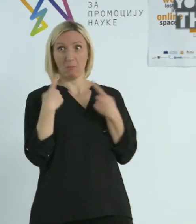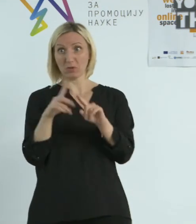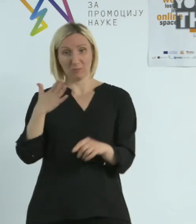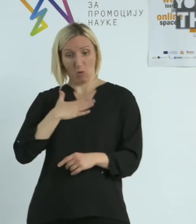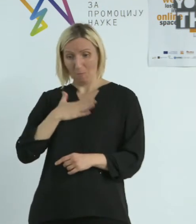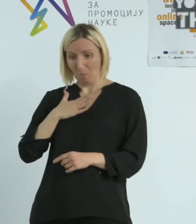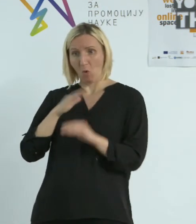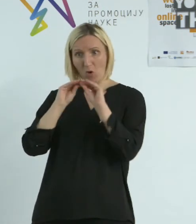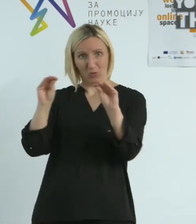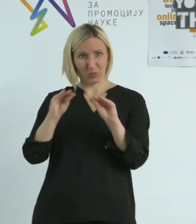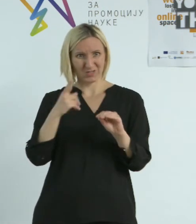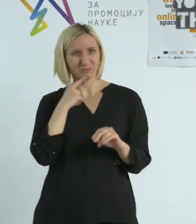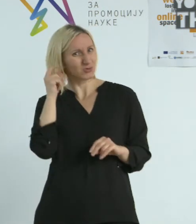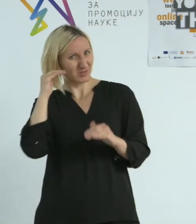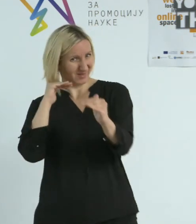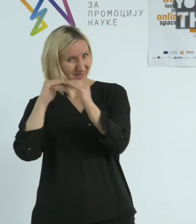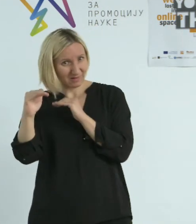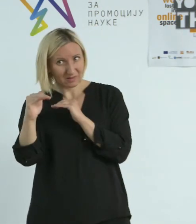our course had been,